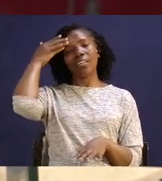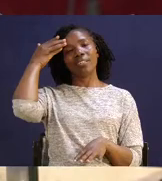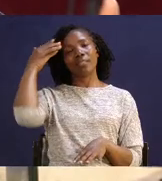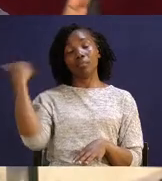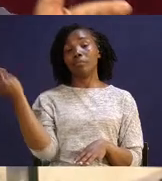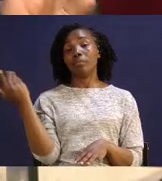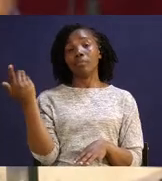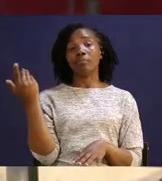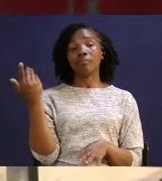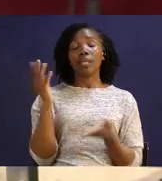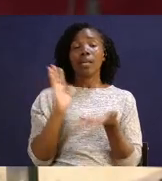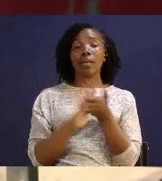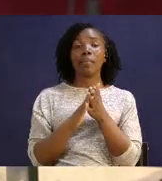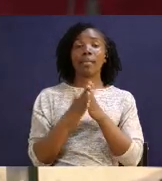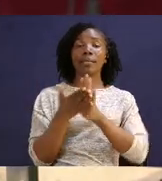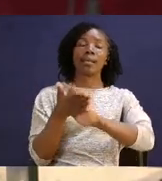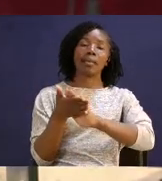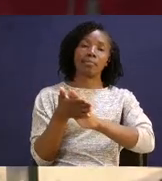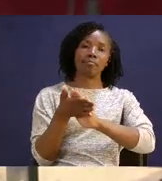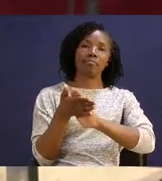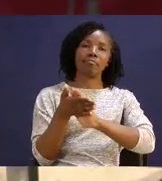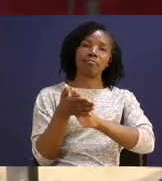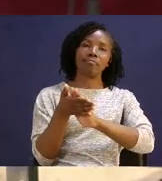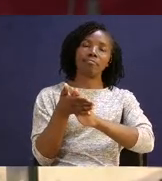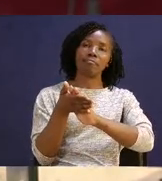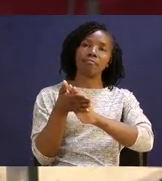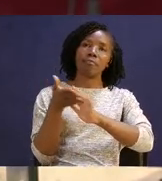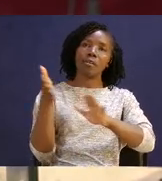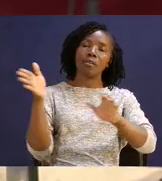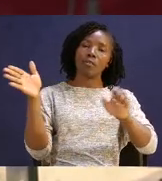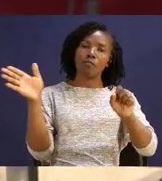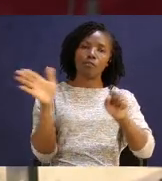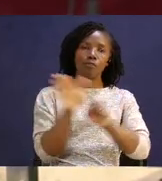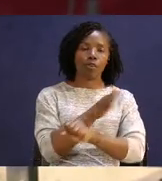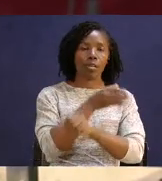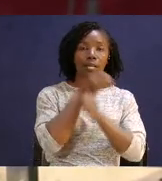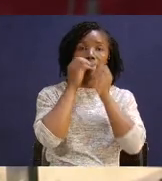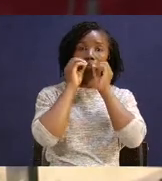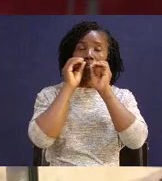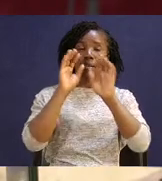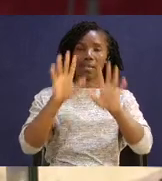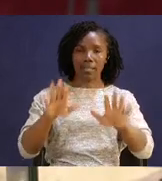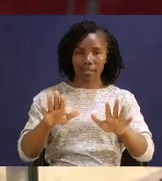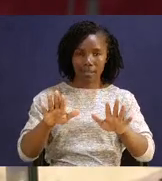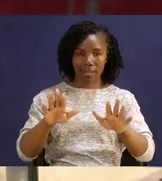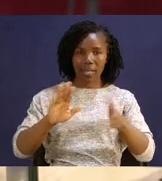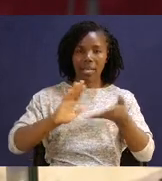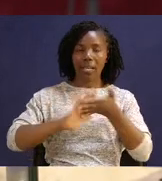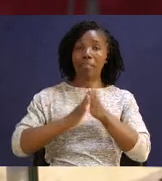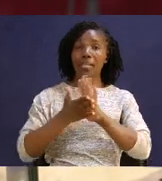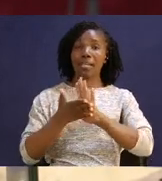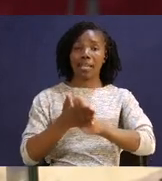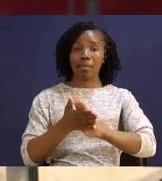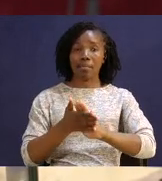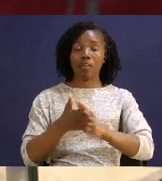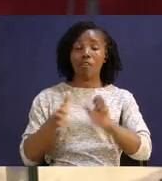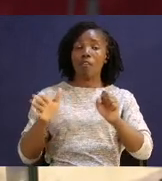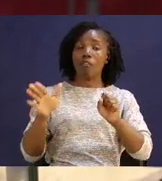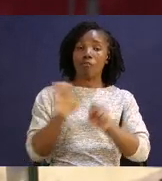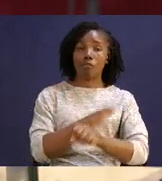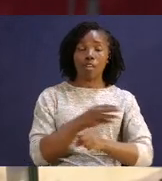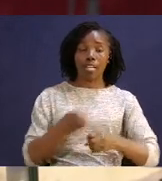became very, very blessed, and then became very generous